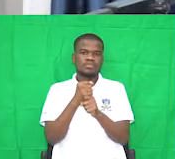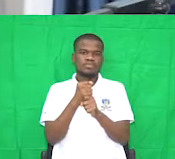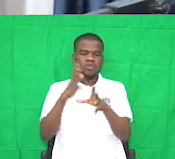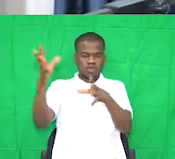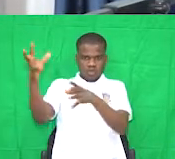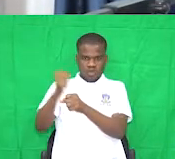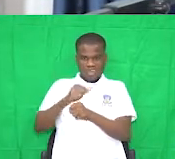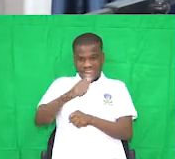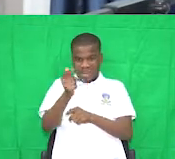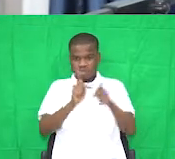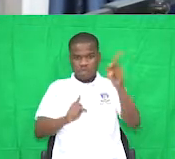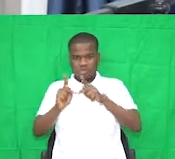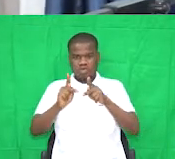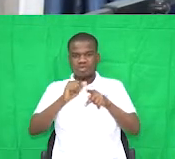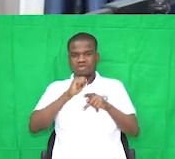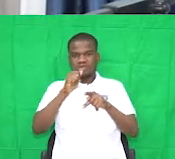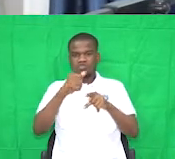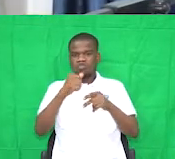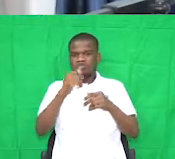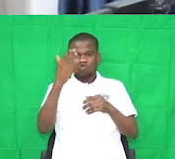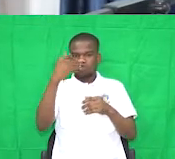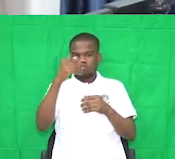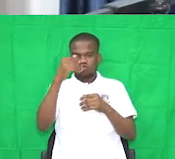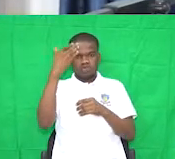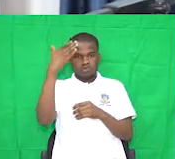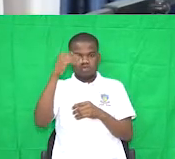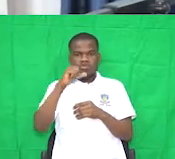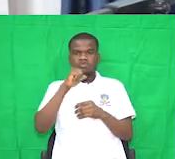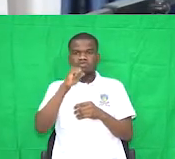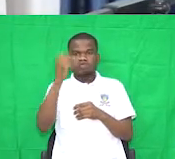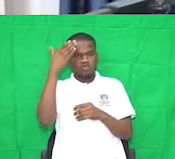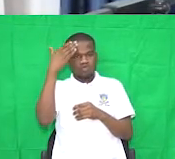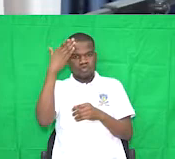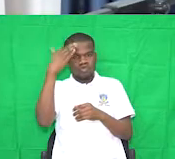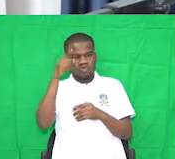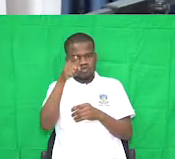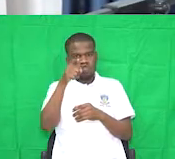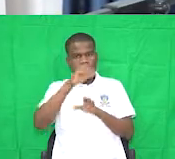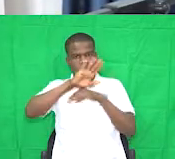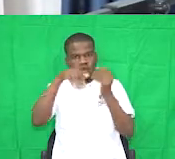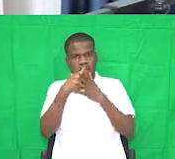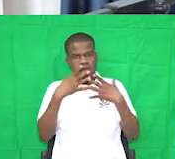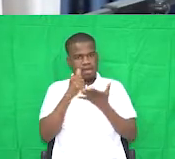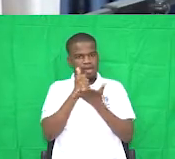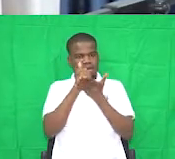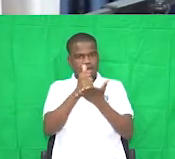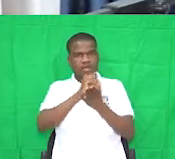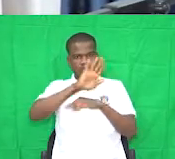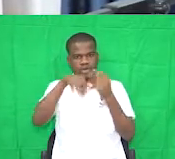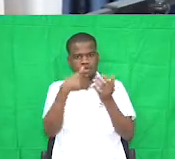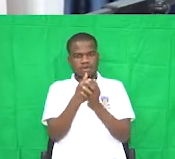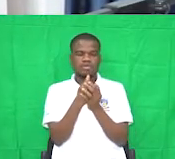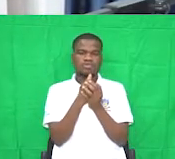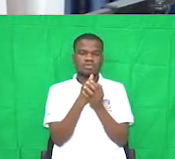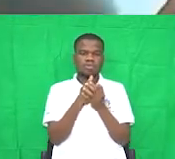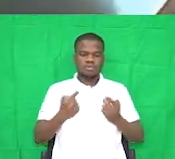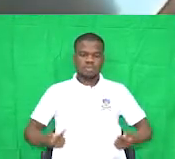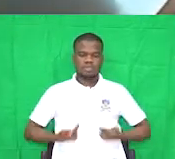win those who deny you, and to gather into the fold of your kingdom many who wander in the ways of error and